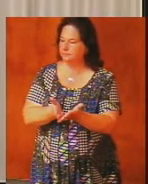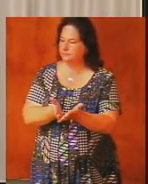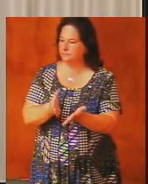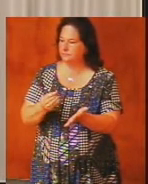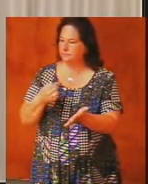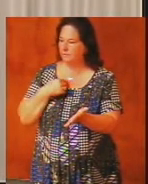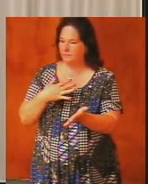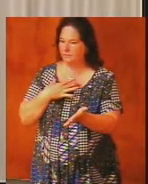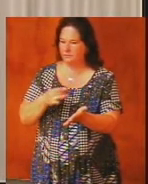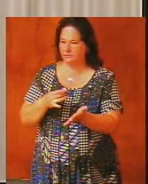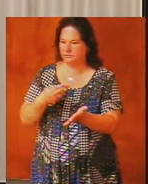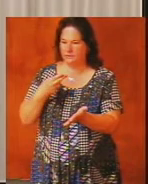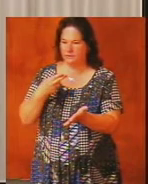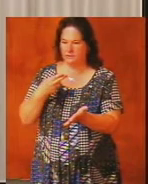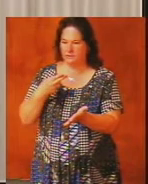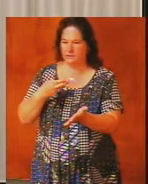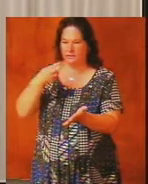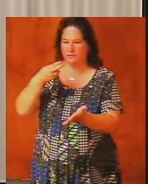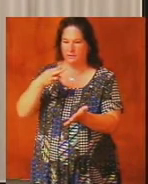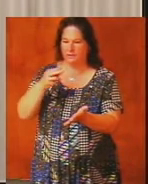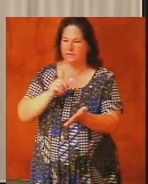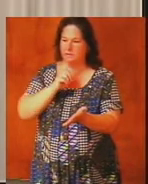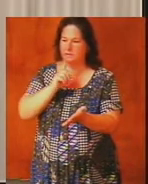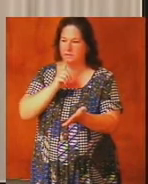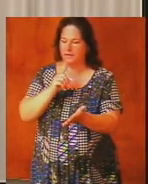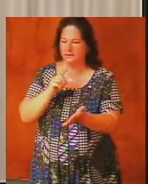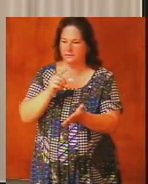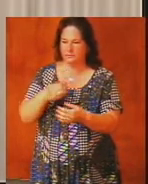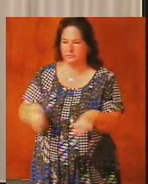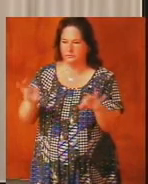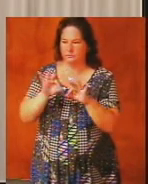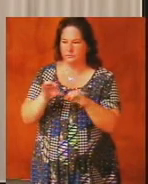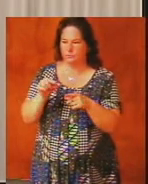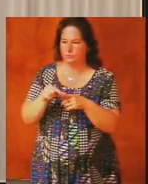And I like to highlight key words.